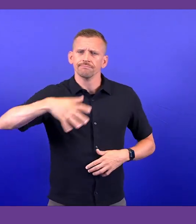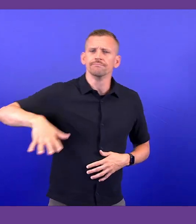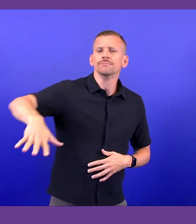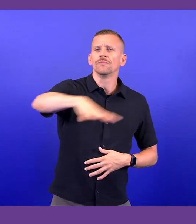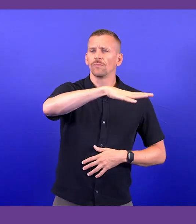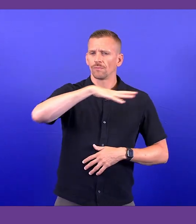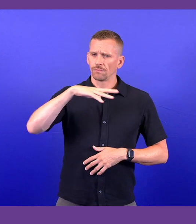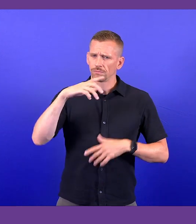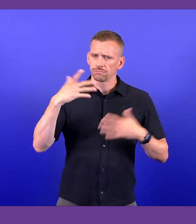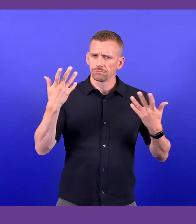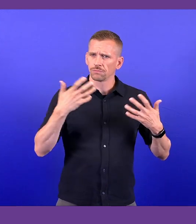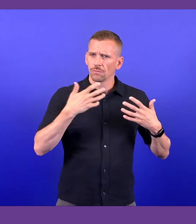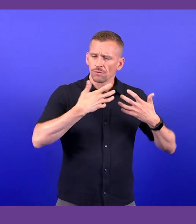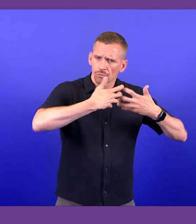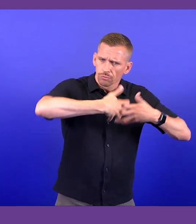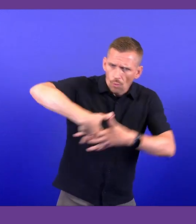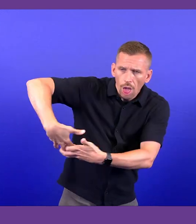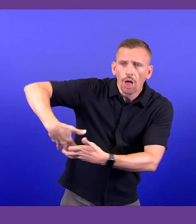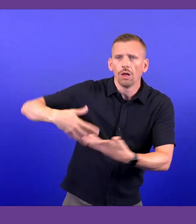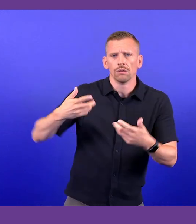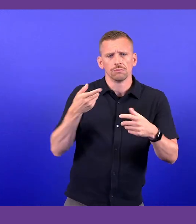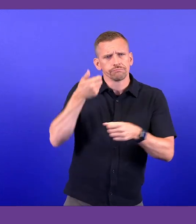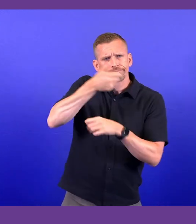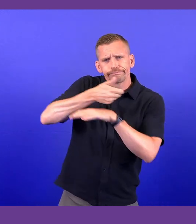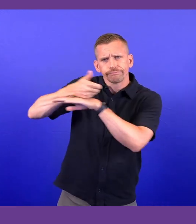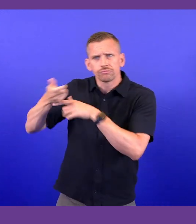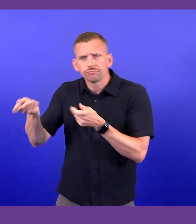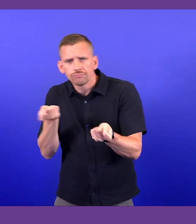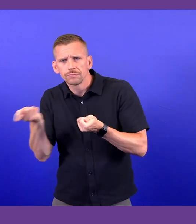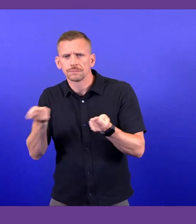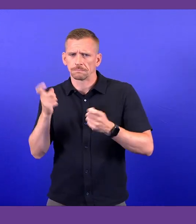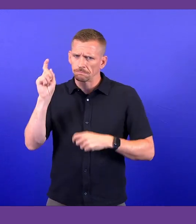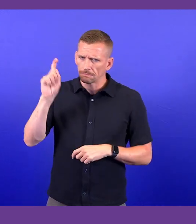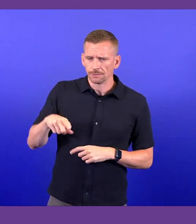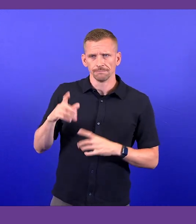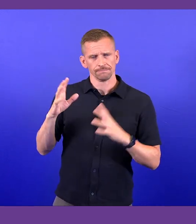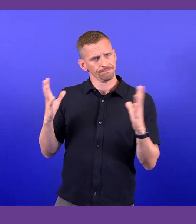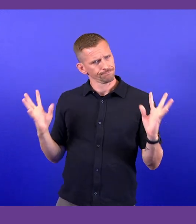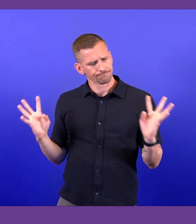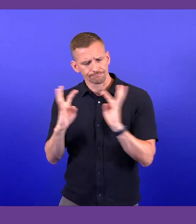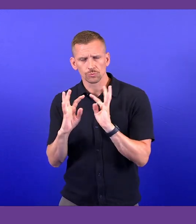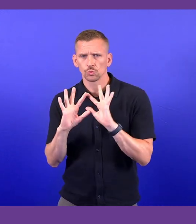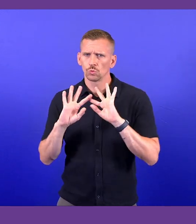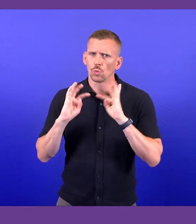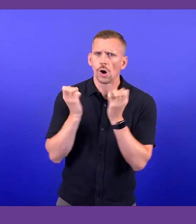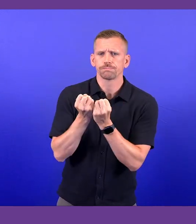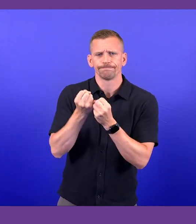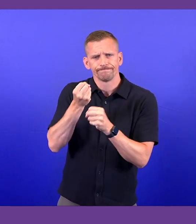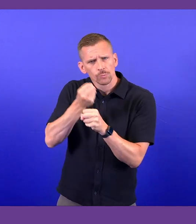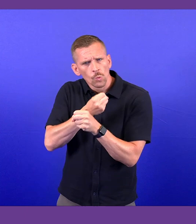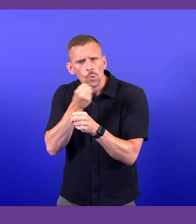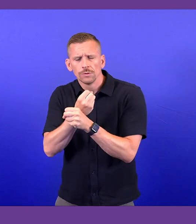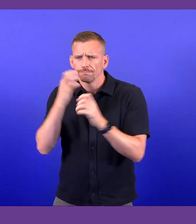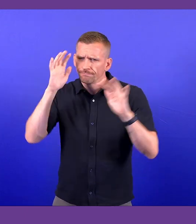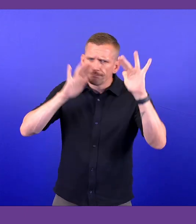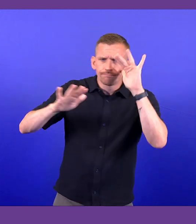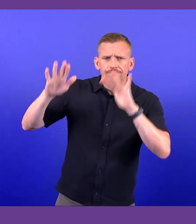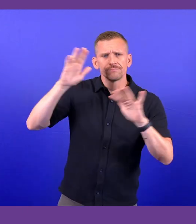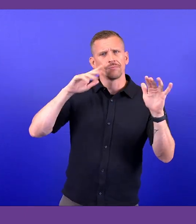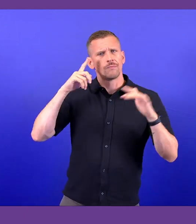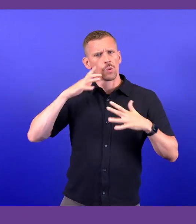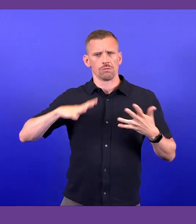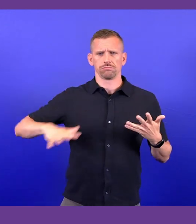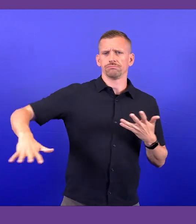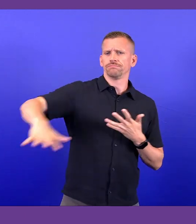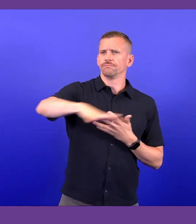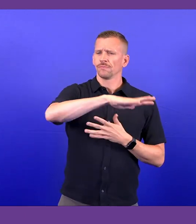to all UITP's members, we will also discuss and identify gaps in the sense that having